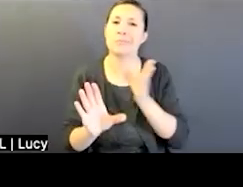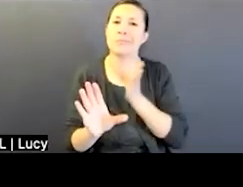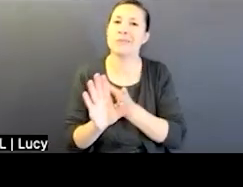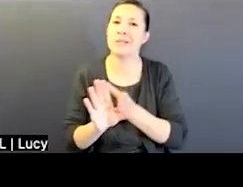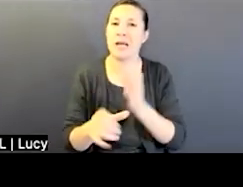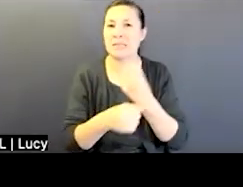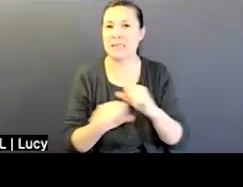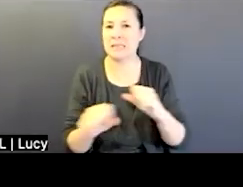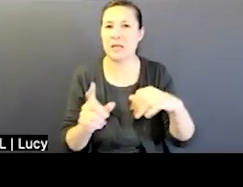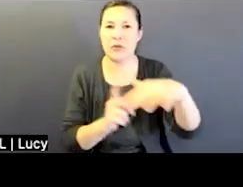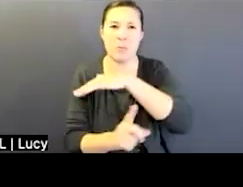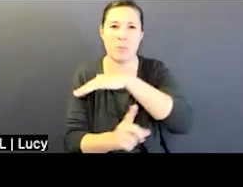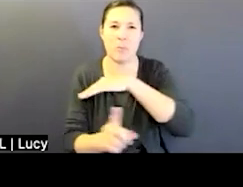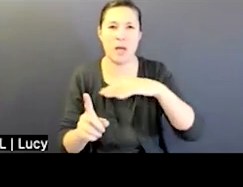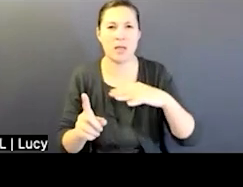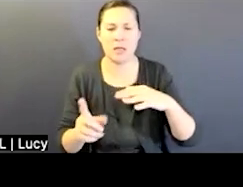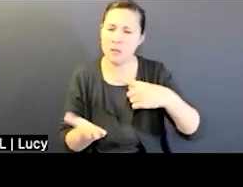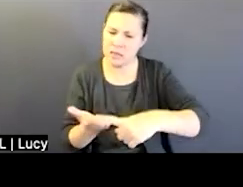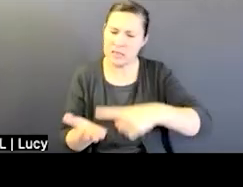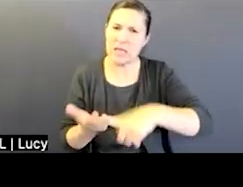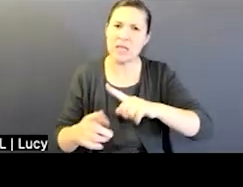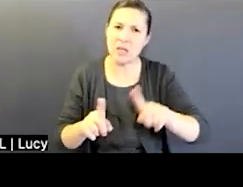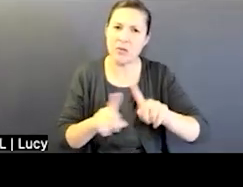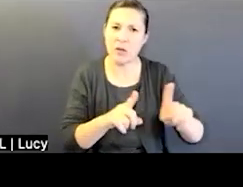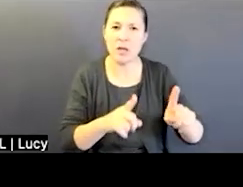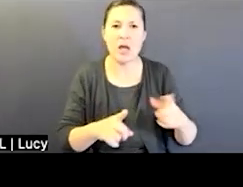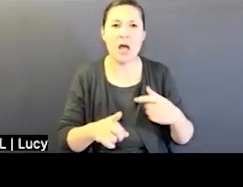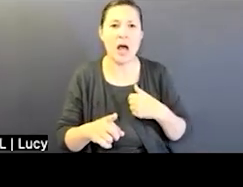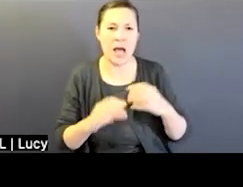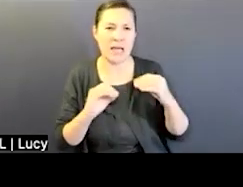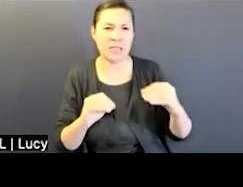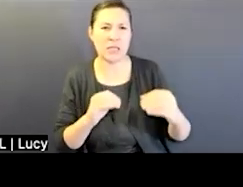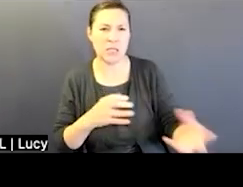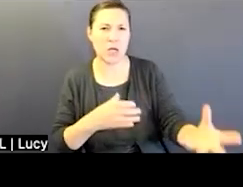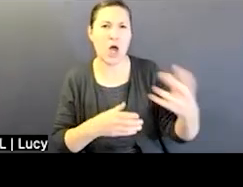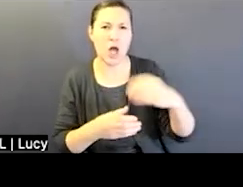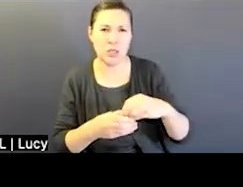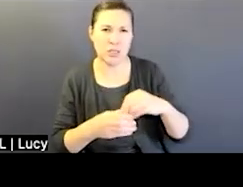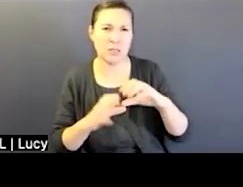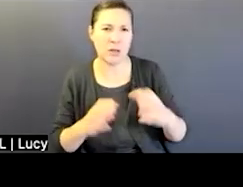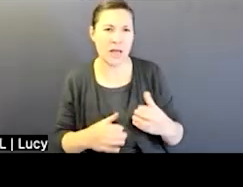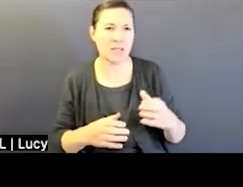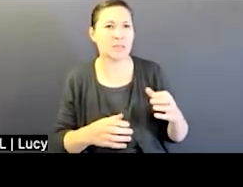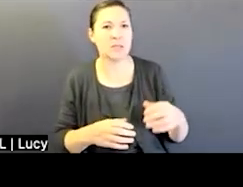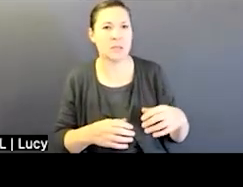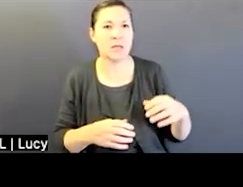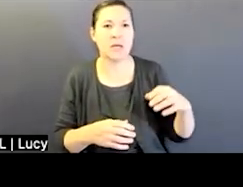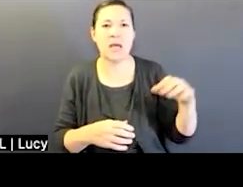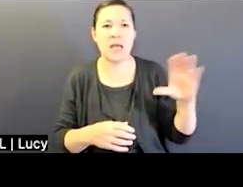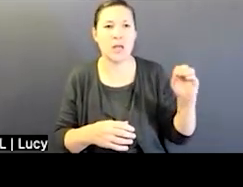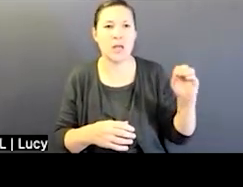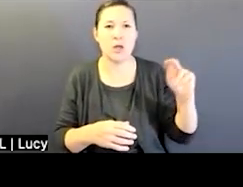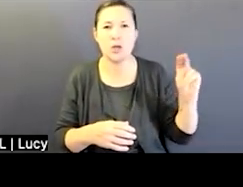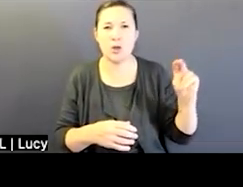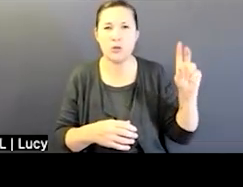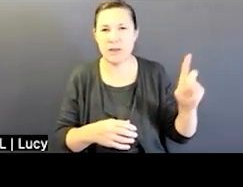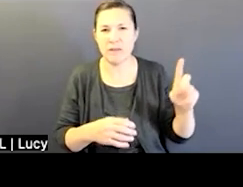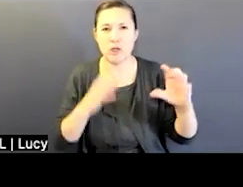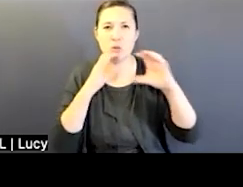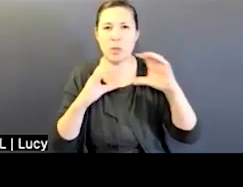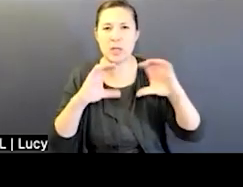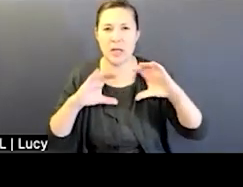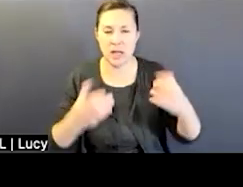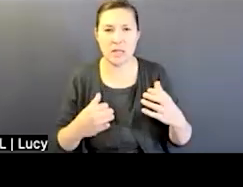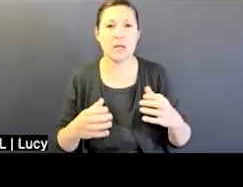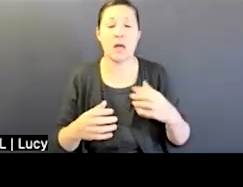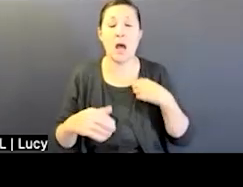teach the autism class and the augmentative alternative communication class, and I also supervise in the clinic. So whenever I'm teaching a